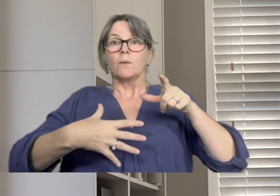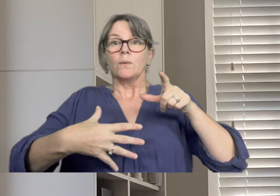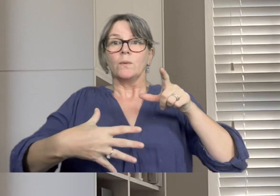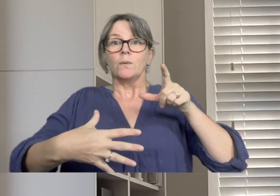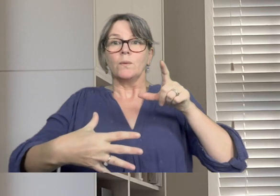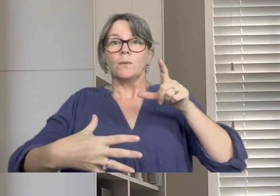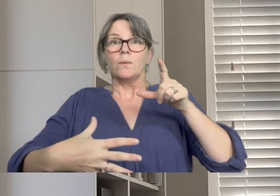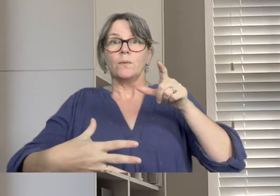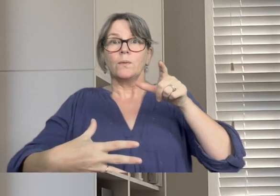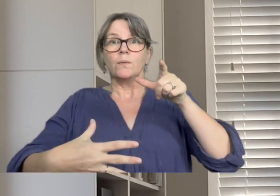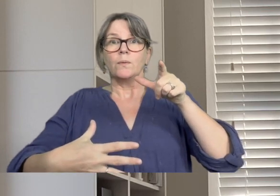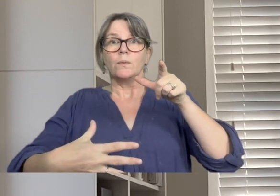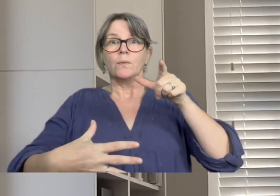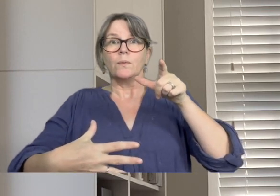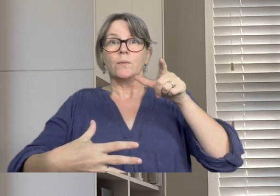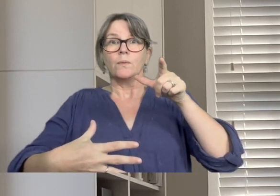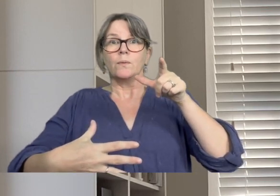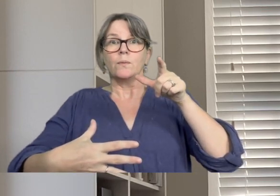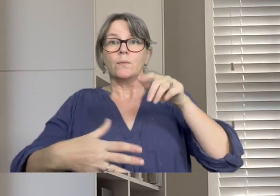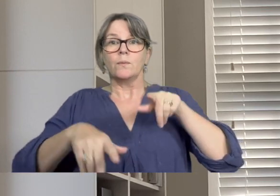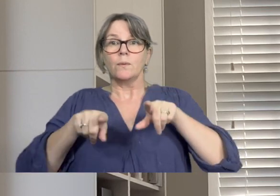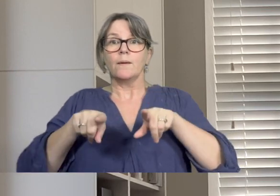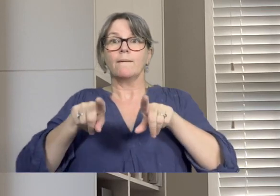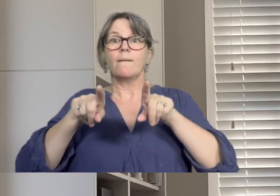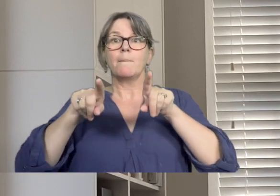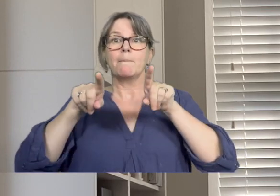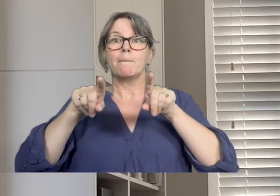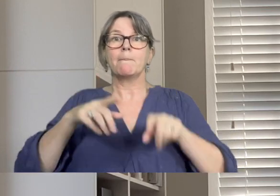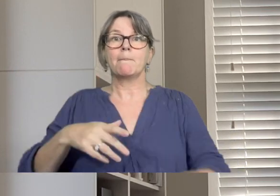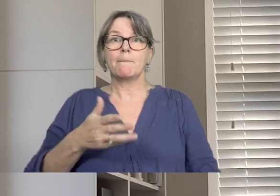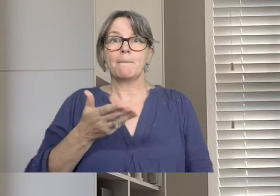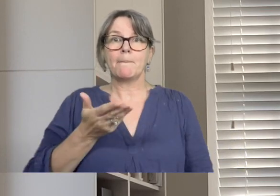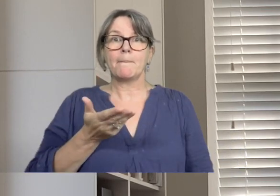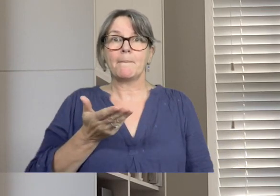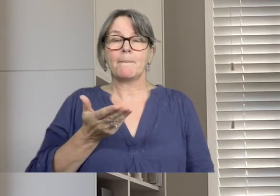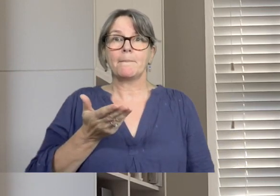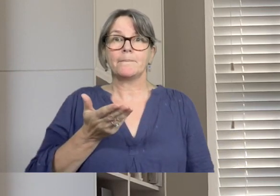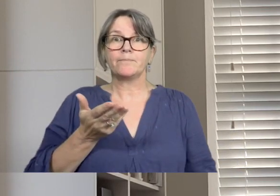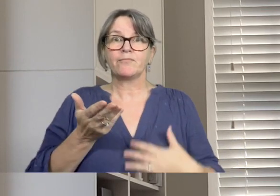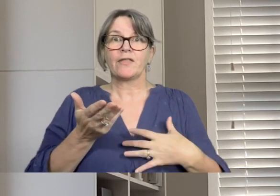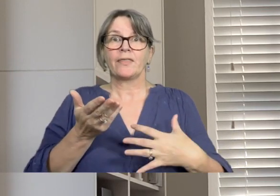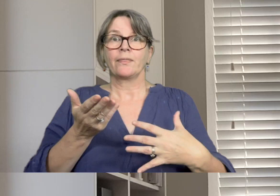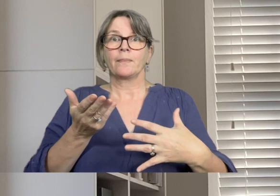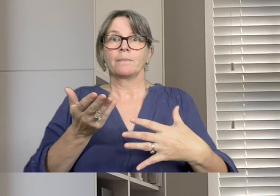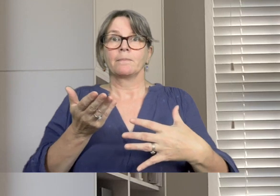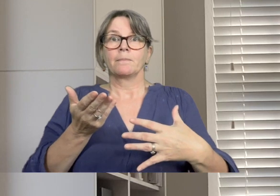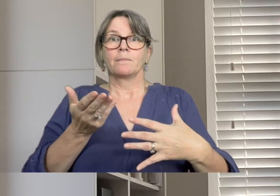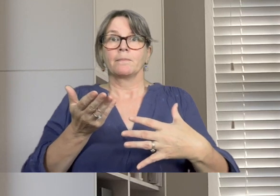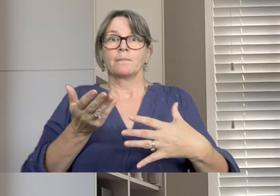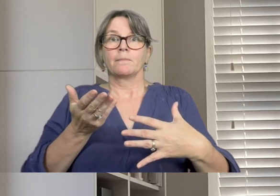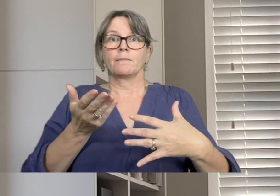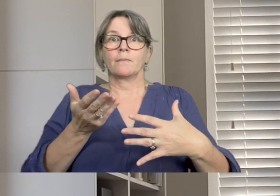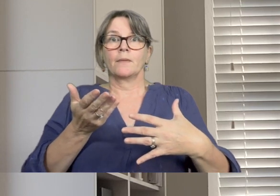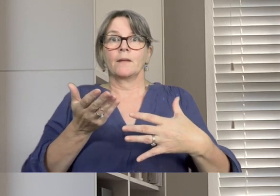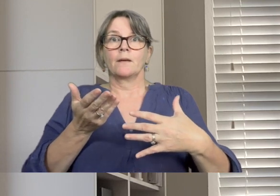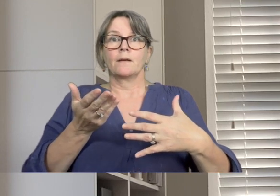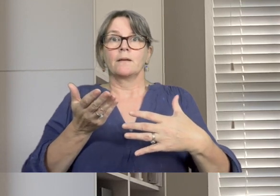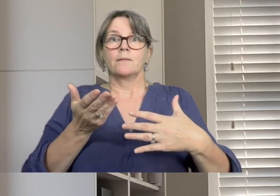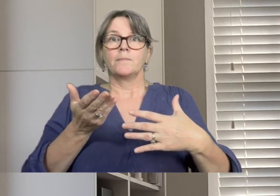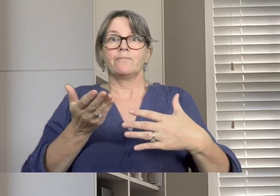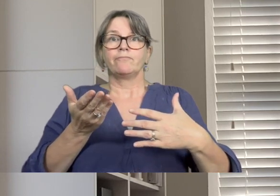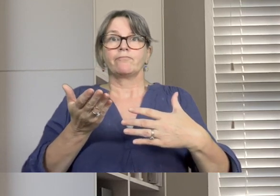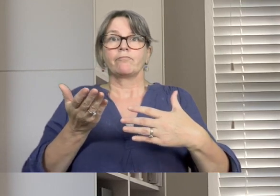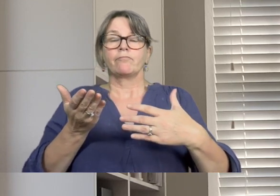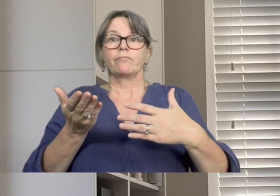waist. We take a breath in. As we breathe out, we're going to roll a little deeper. We're starting to peel that ribcage away. We're going to